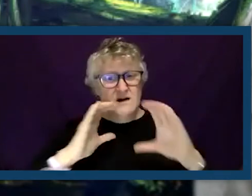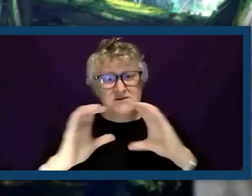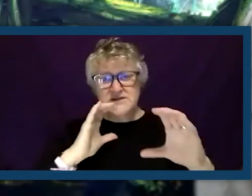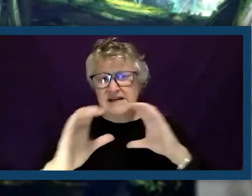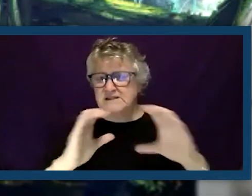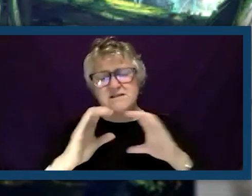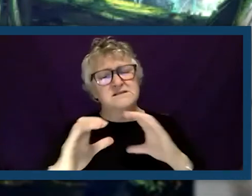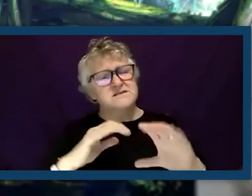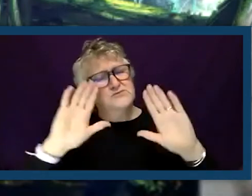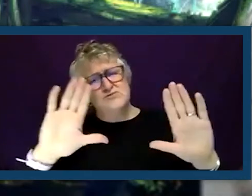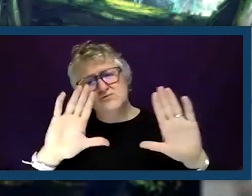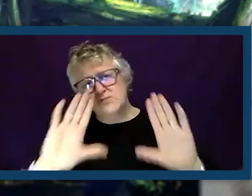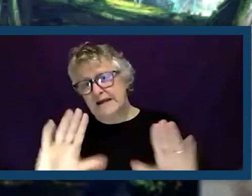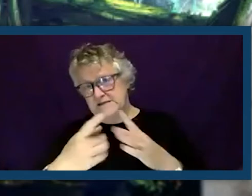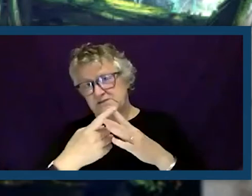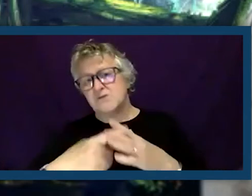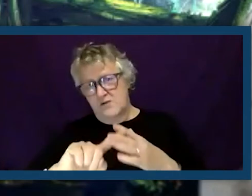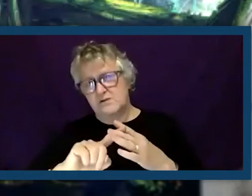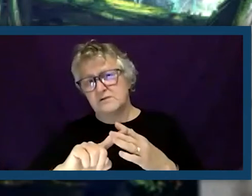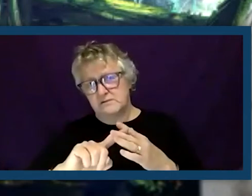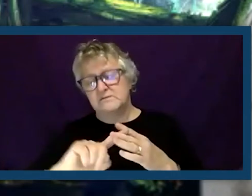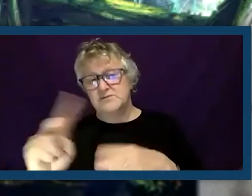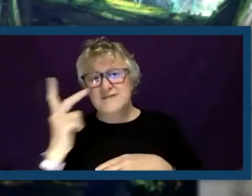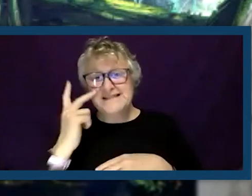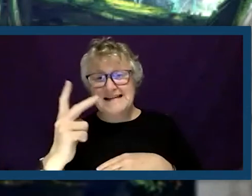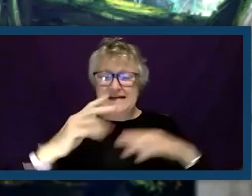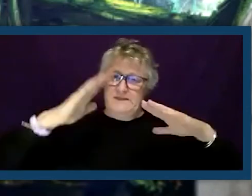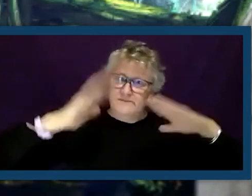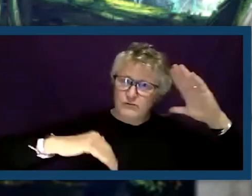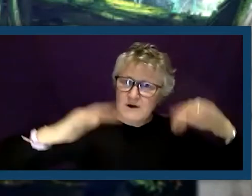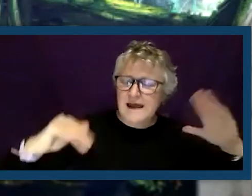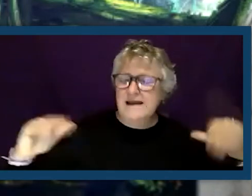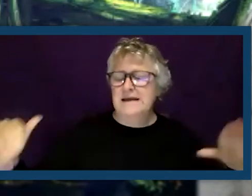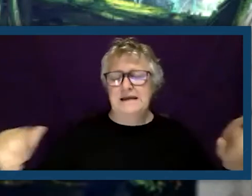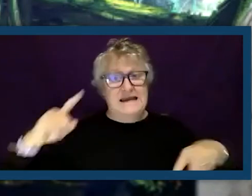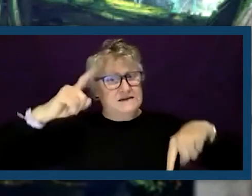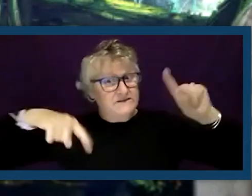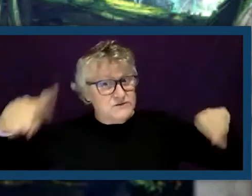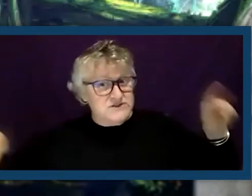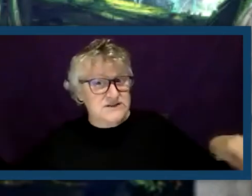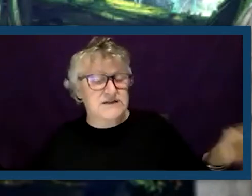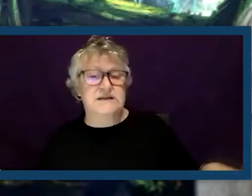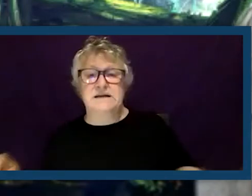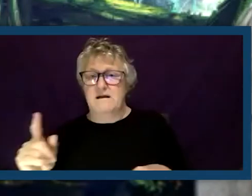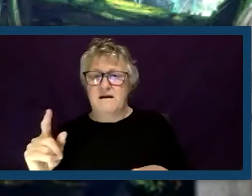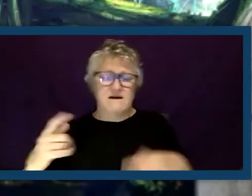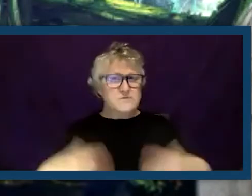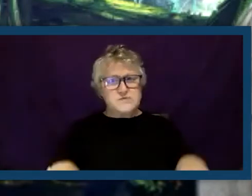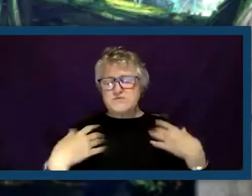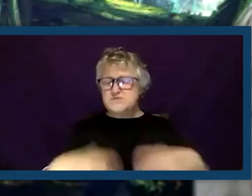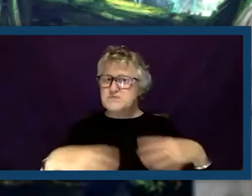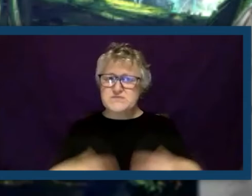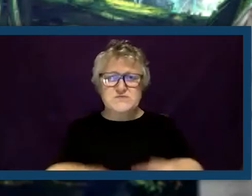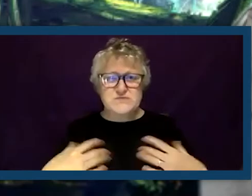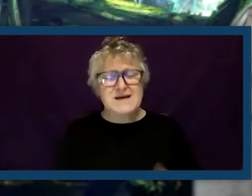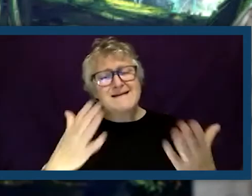right? To see the variety and diversity of who's represented. I think that's beautiful. It's amazing. Thank you